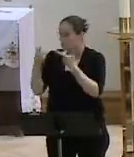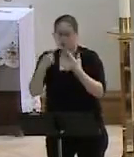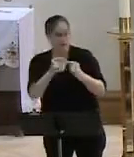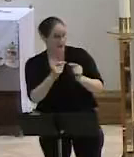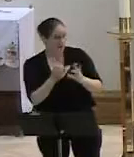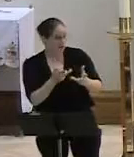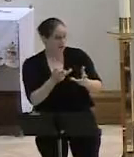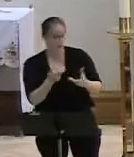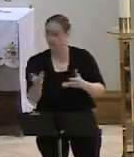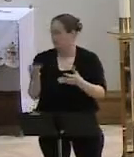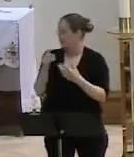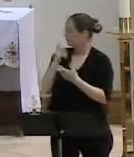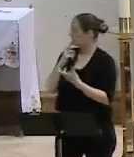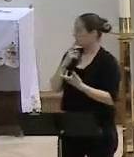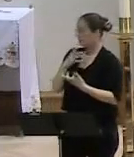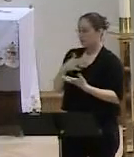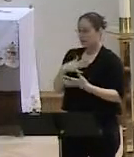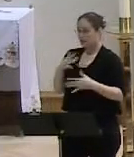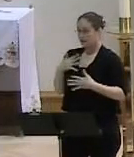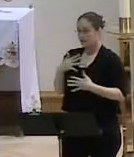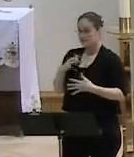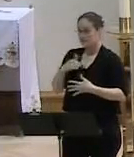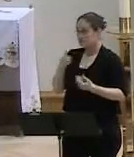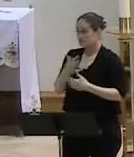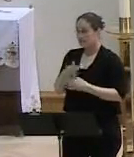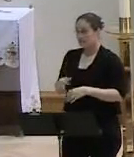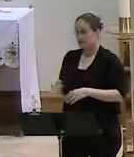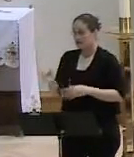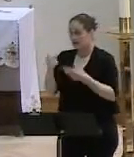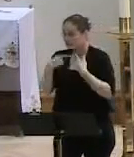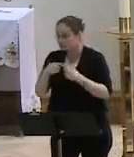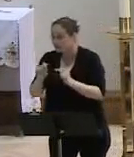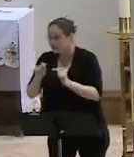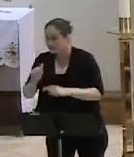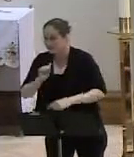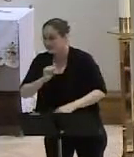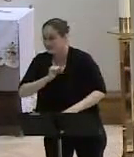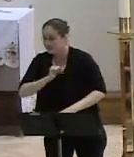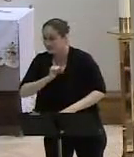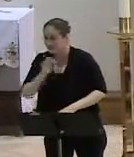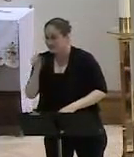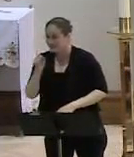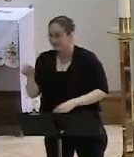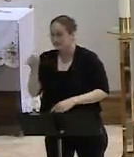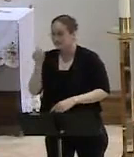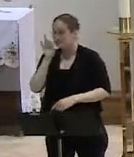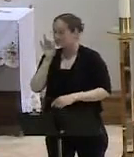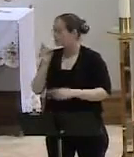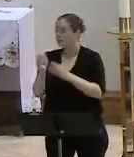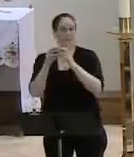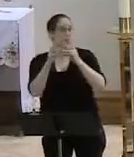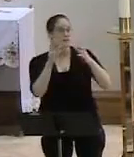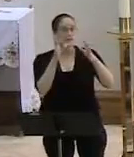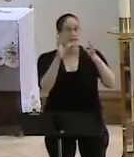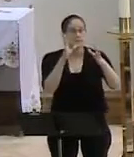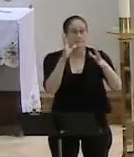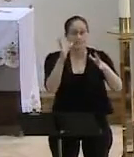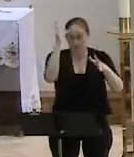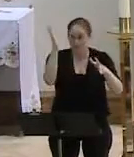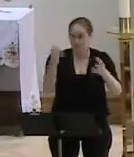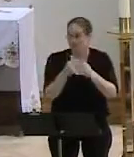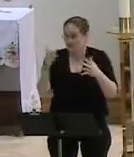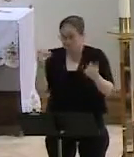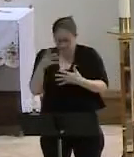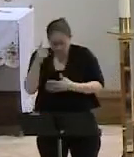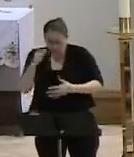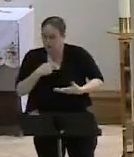go, I was thinking, if I tried it, someone saw me. I was going to get back to my parents. I don't want to do that. It was scary